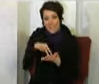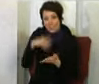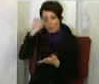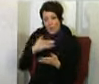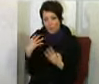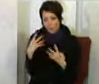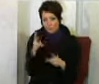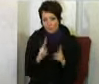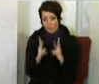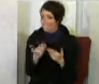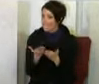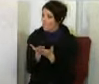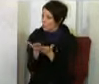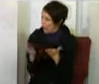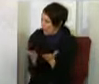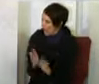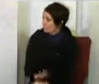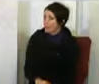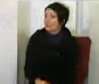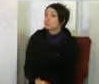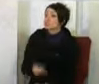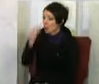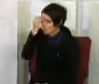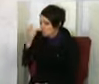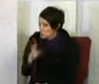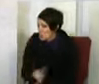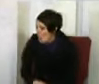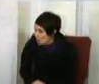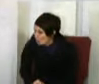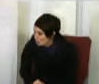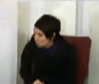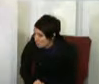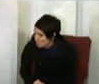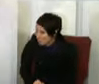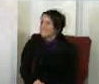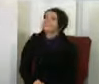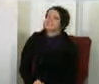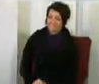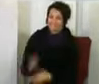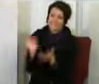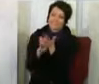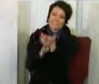and here I am. So I just wanted to put that out there.